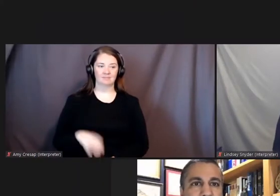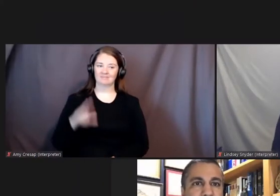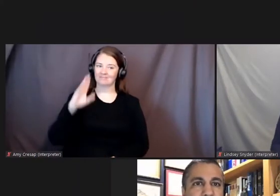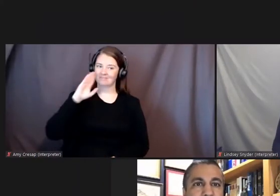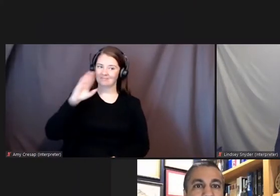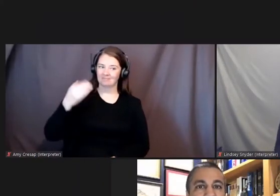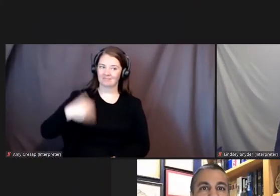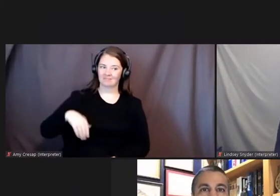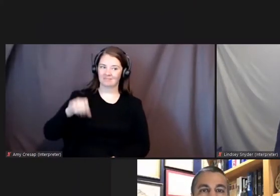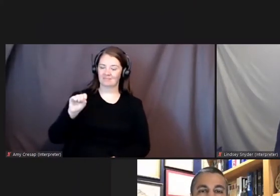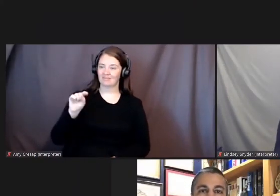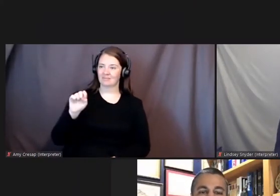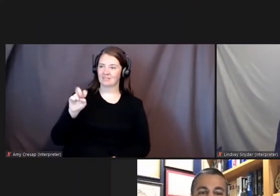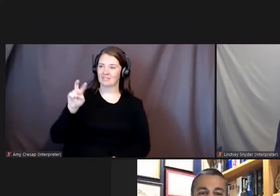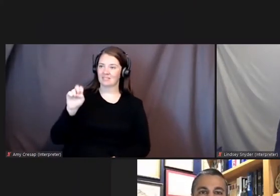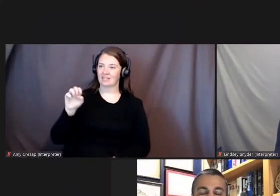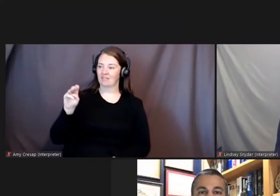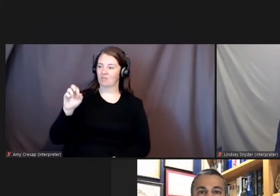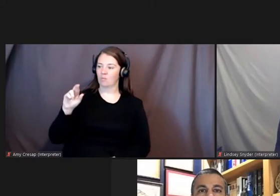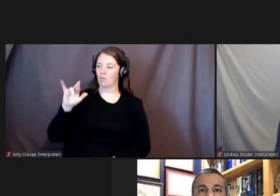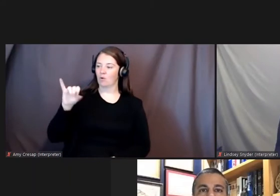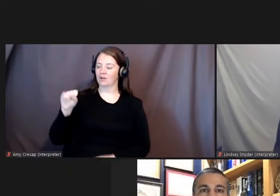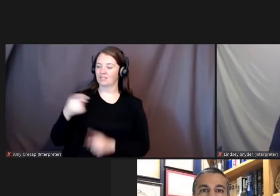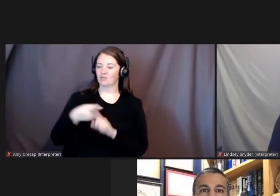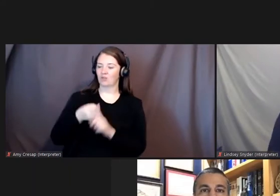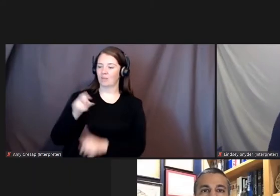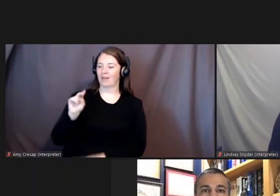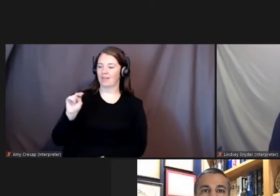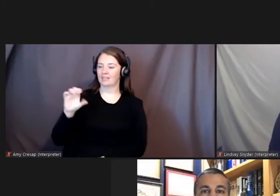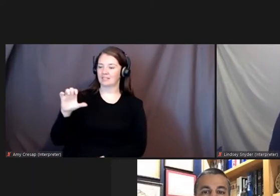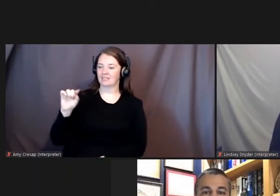Hi, this is Steve Morris from NCTA.